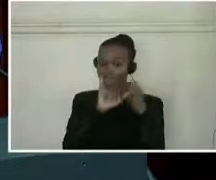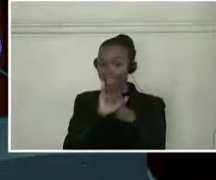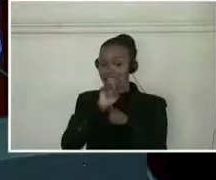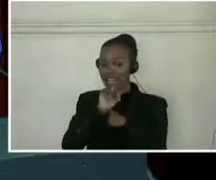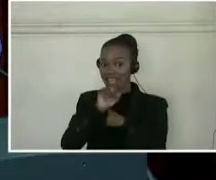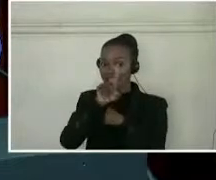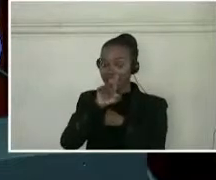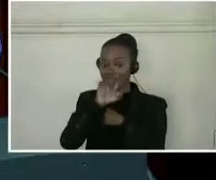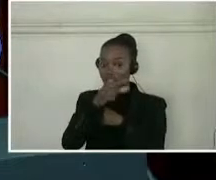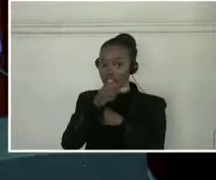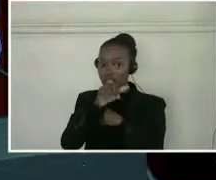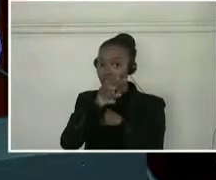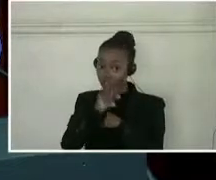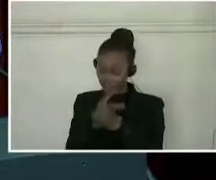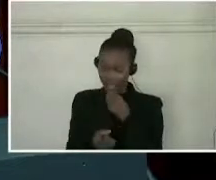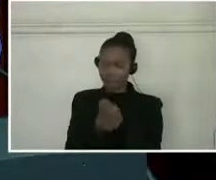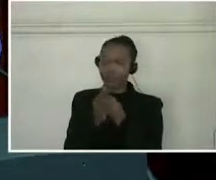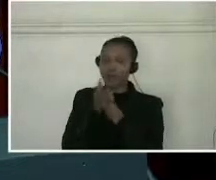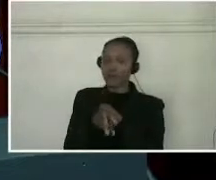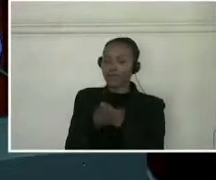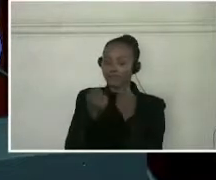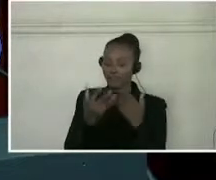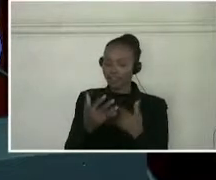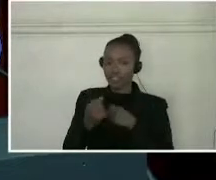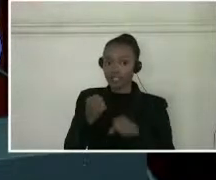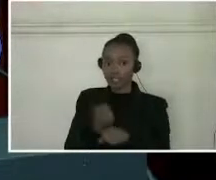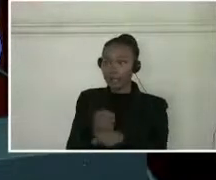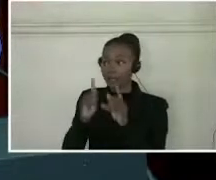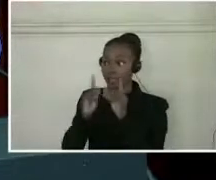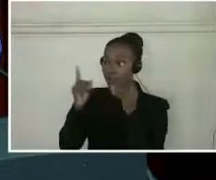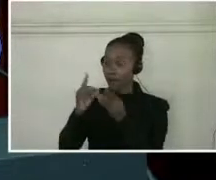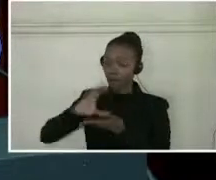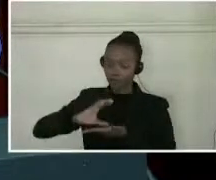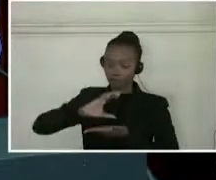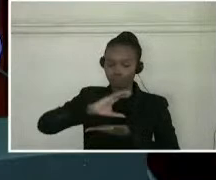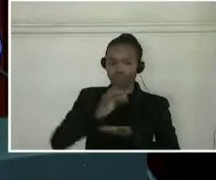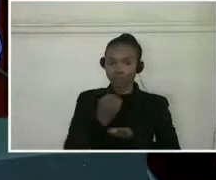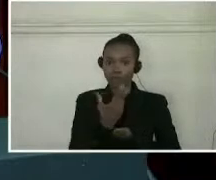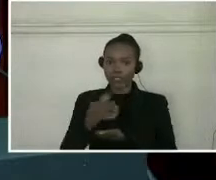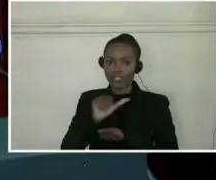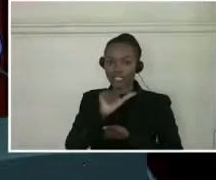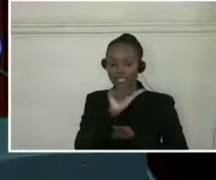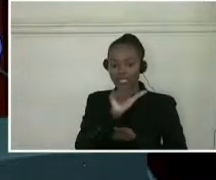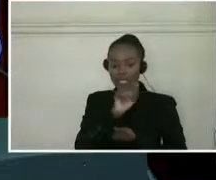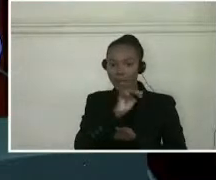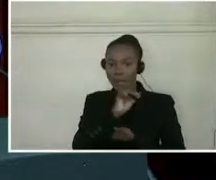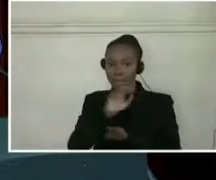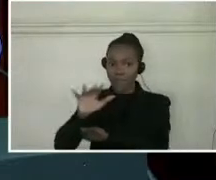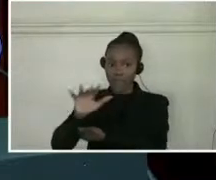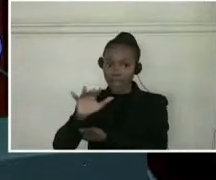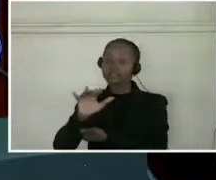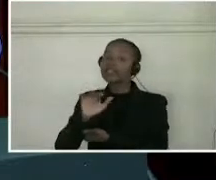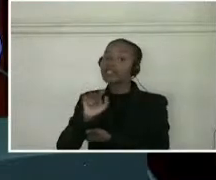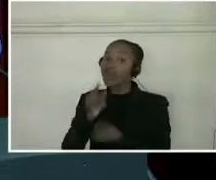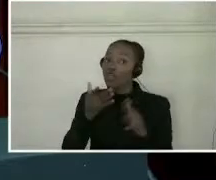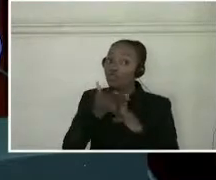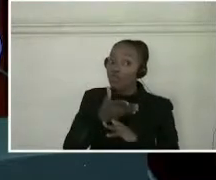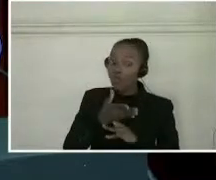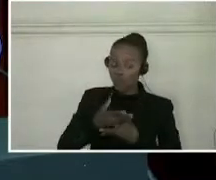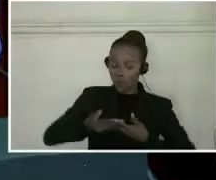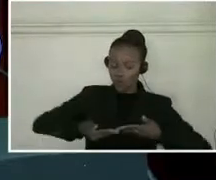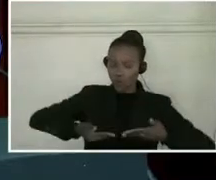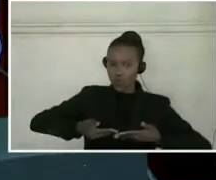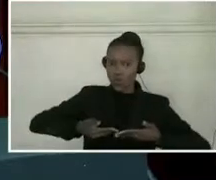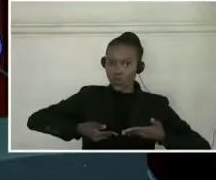this financial year the department will invest 6 million through goods and services into this